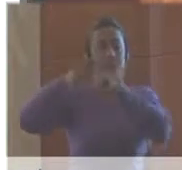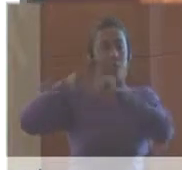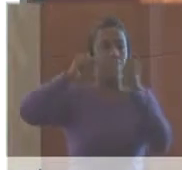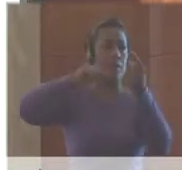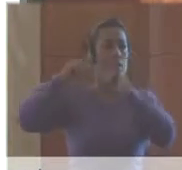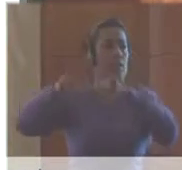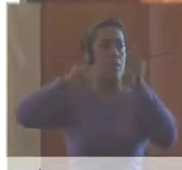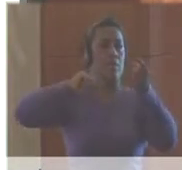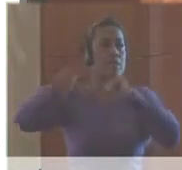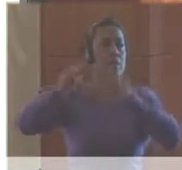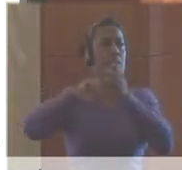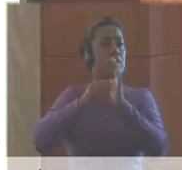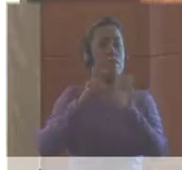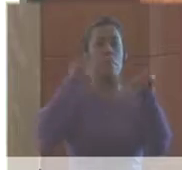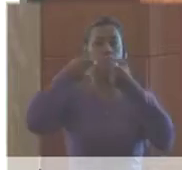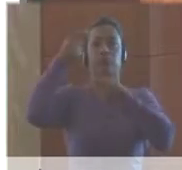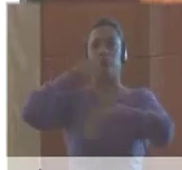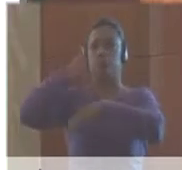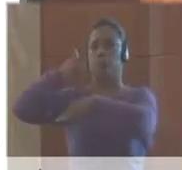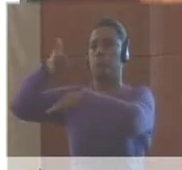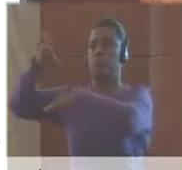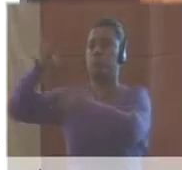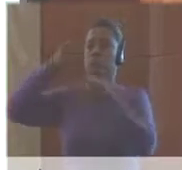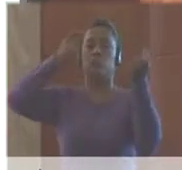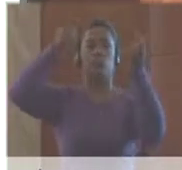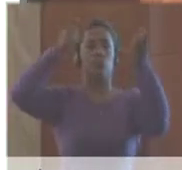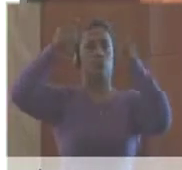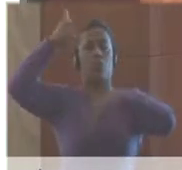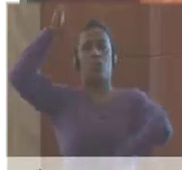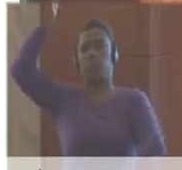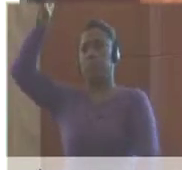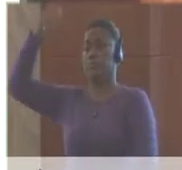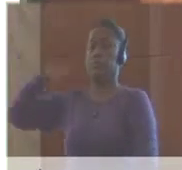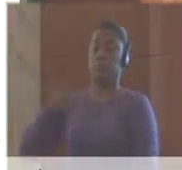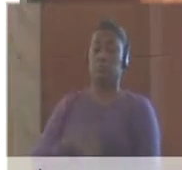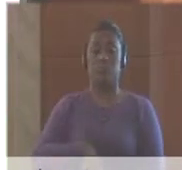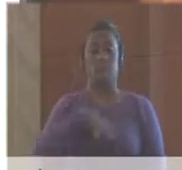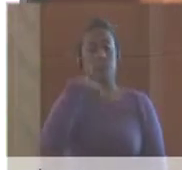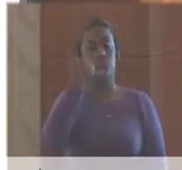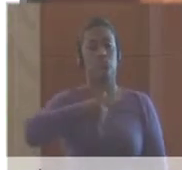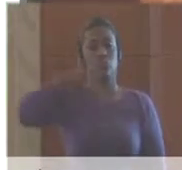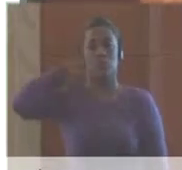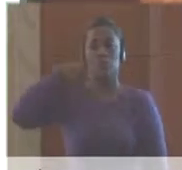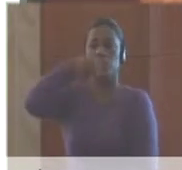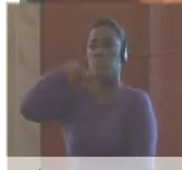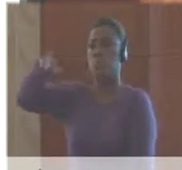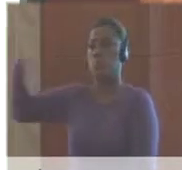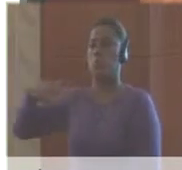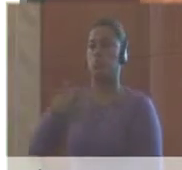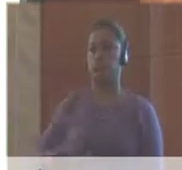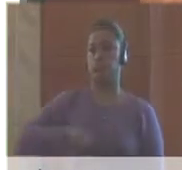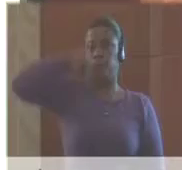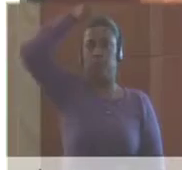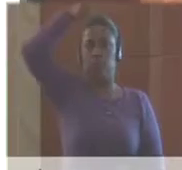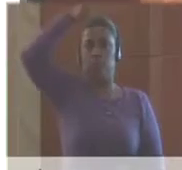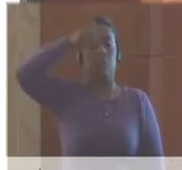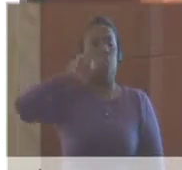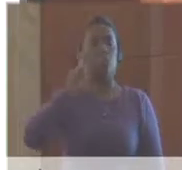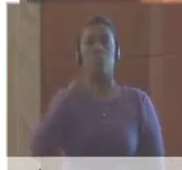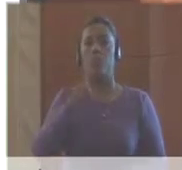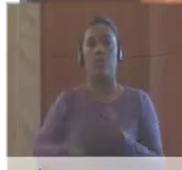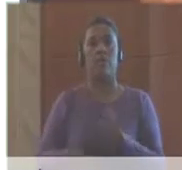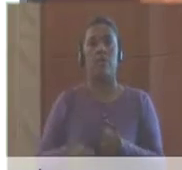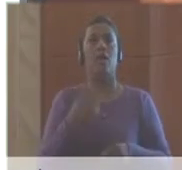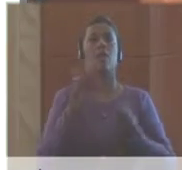mindset, that beyond exerting power in a bureaucratic, authoritarian, vertical way,